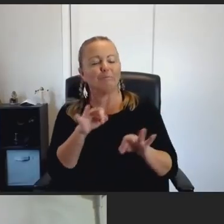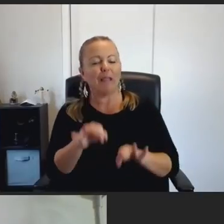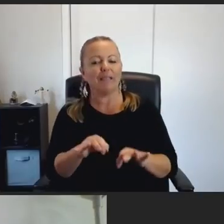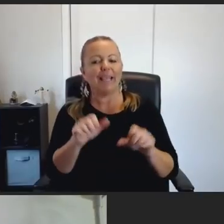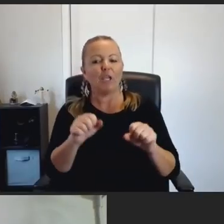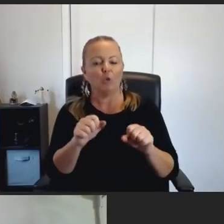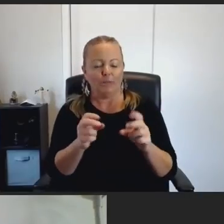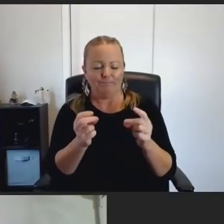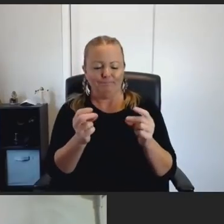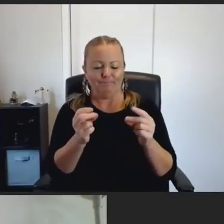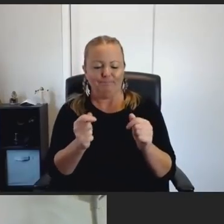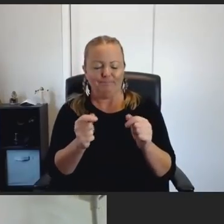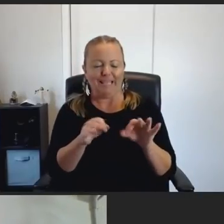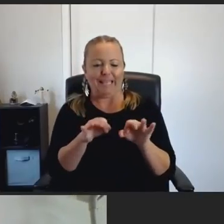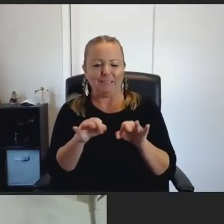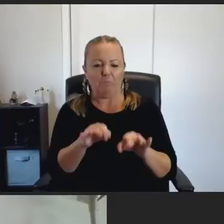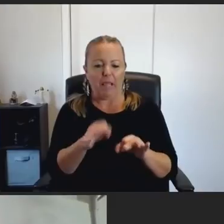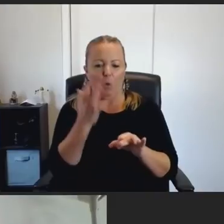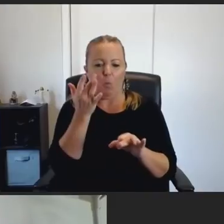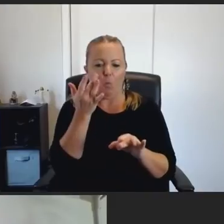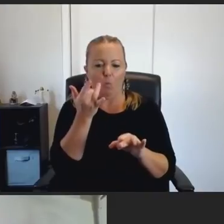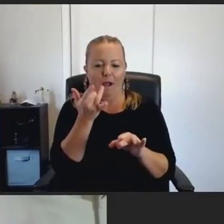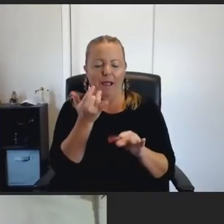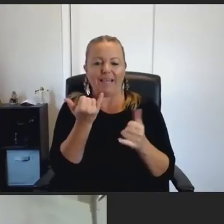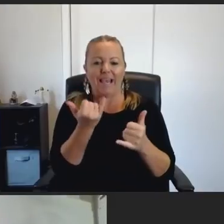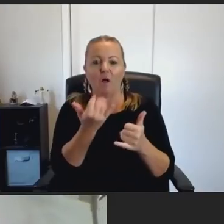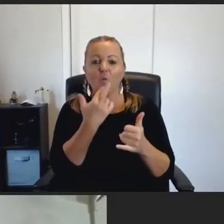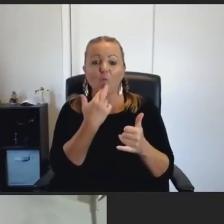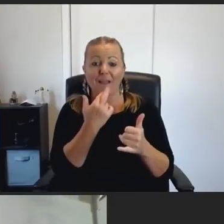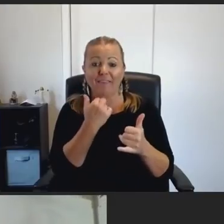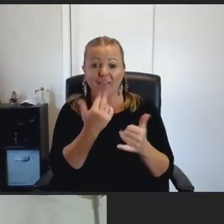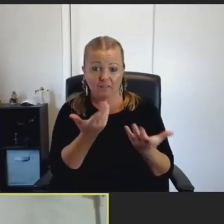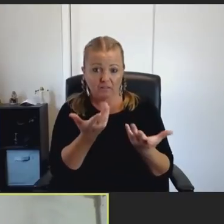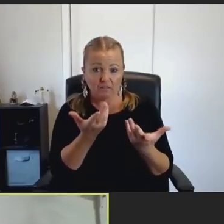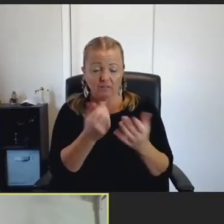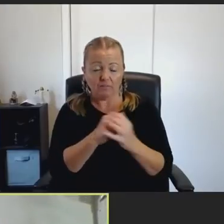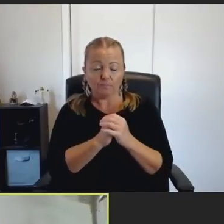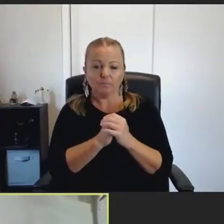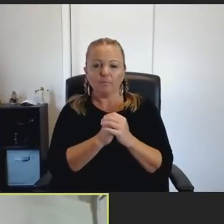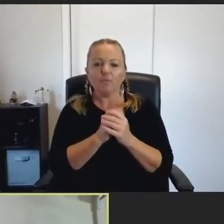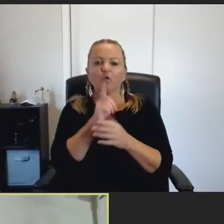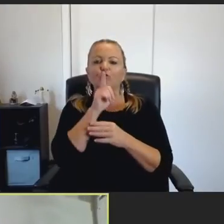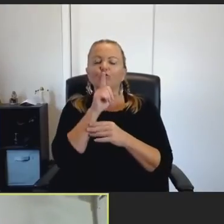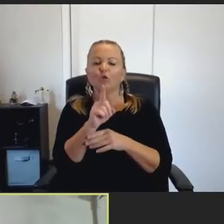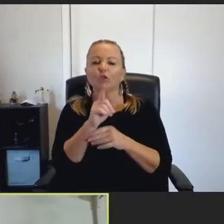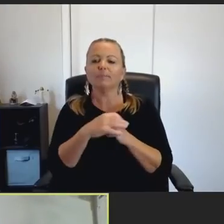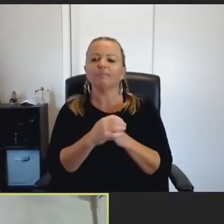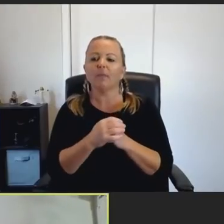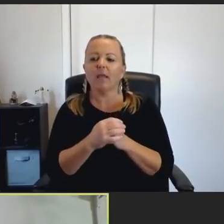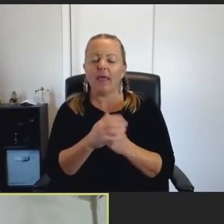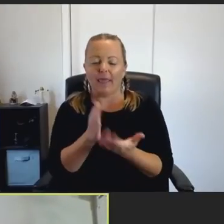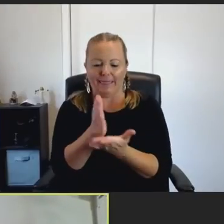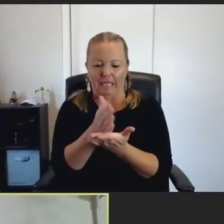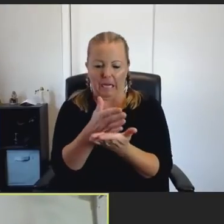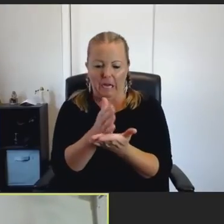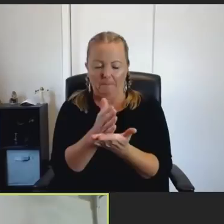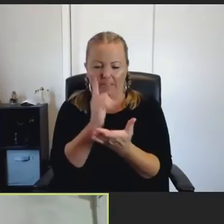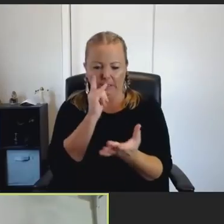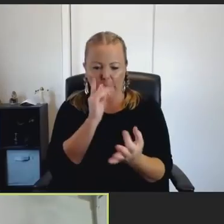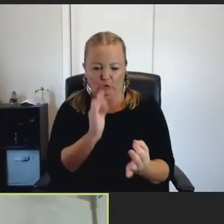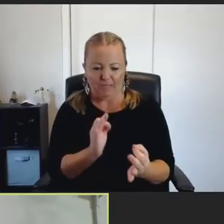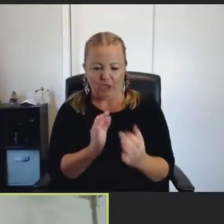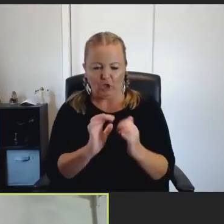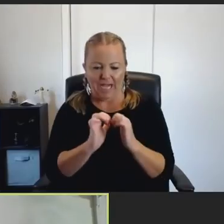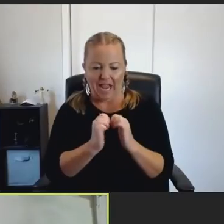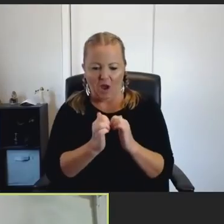give a quick overview of really why we're in red right now? Sure. So the compass determination, what overall